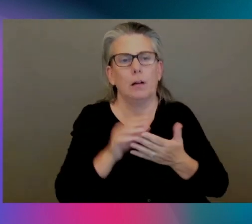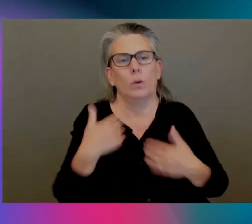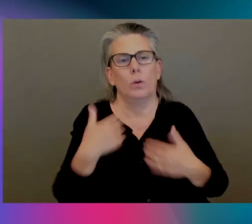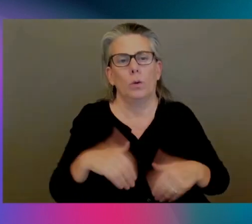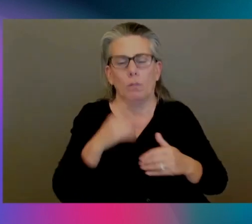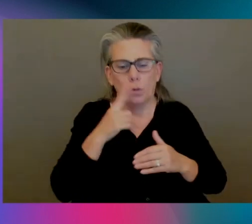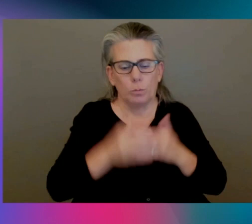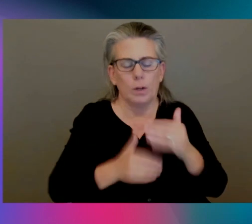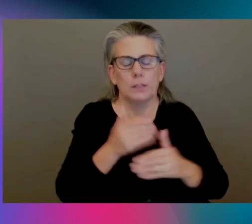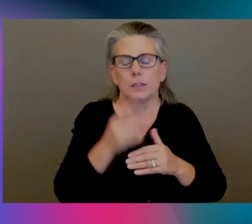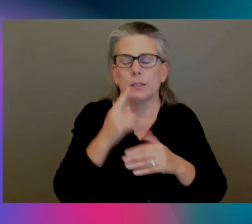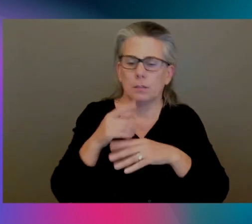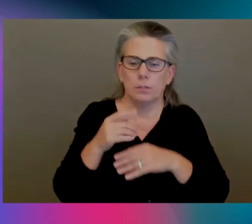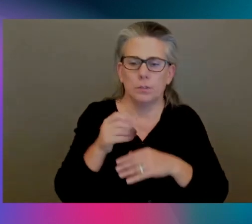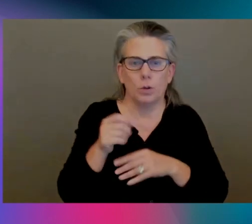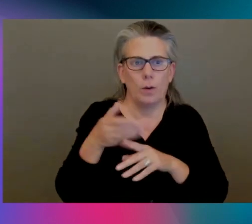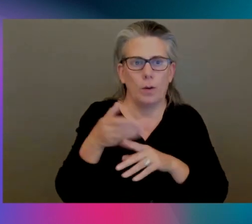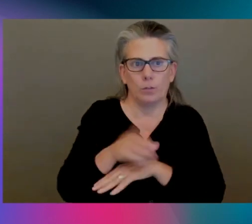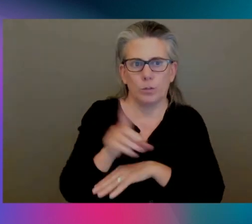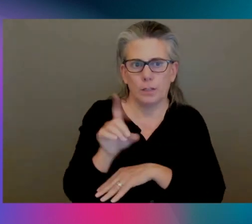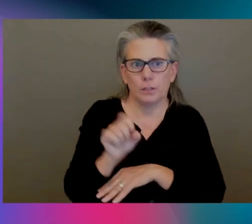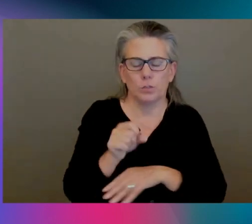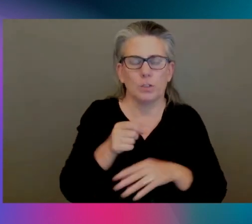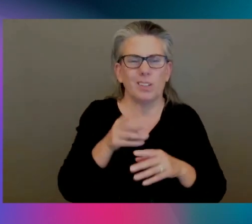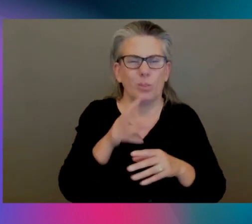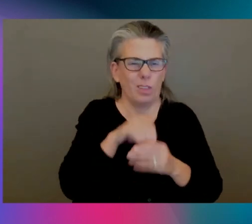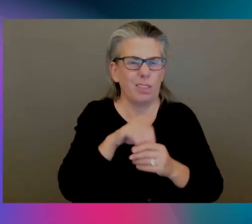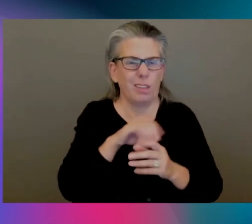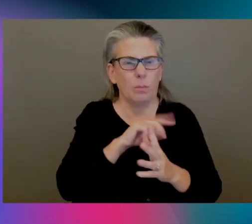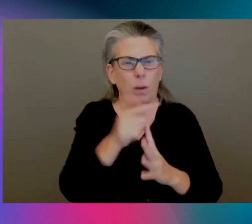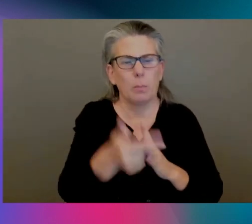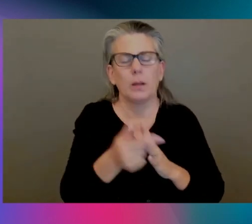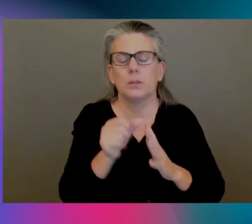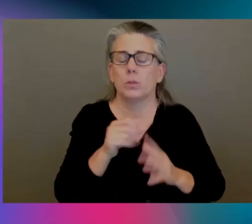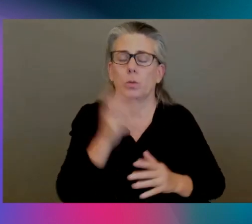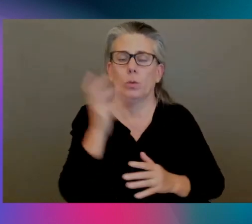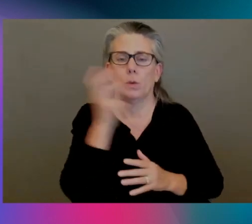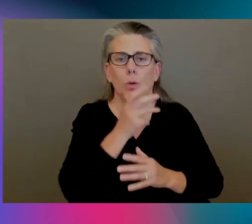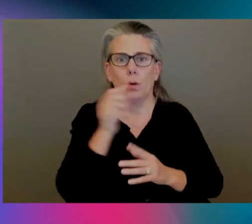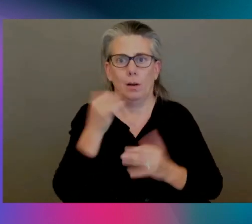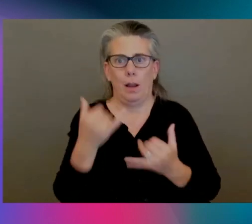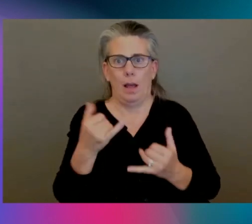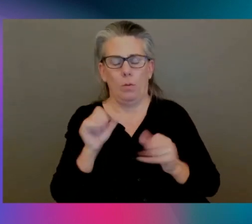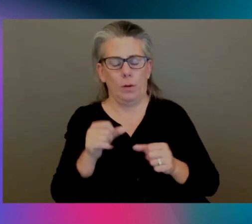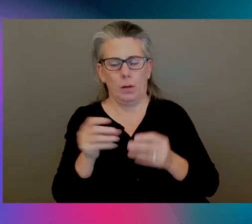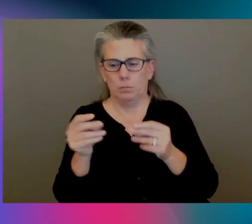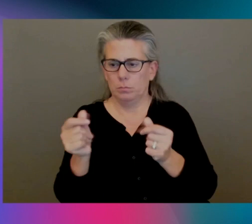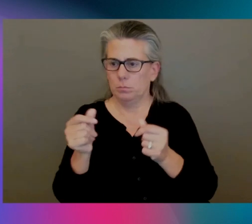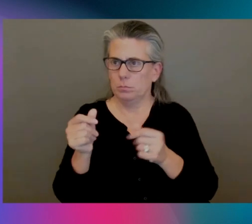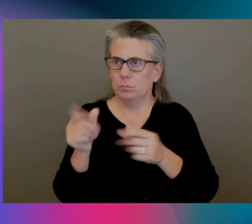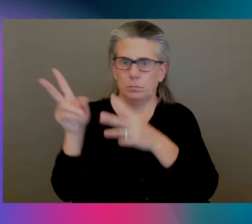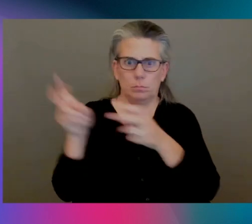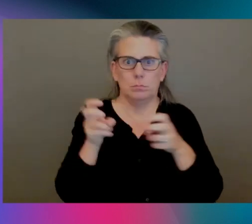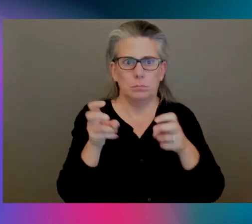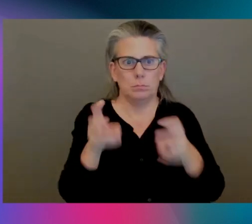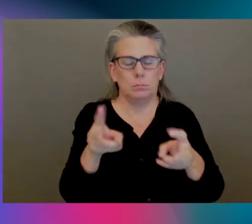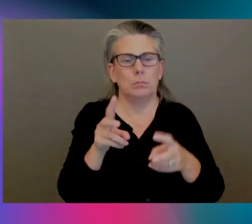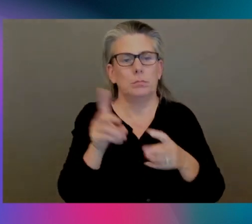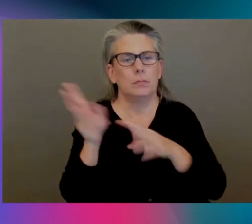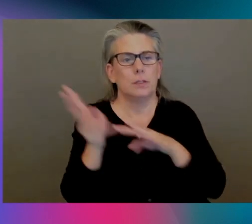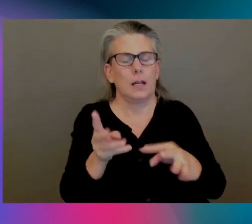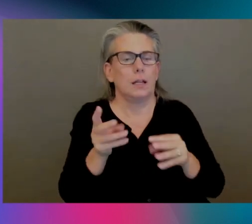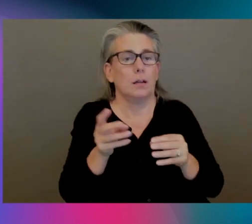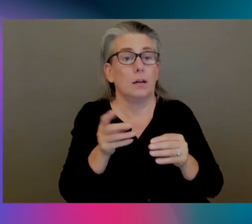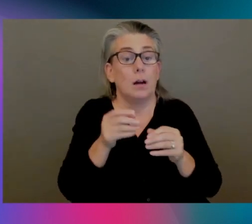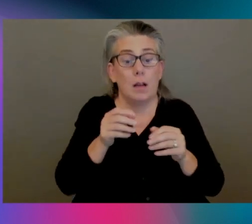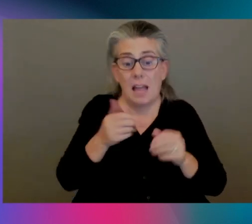our data pipeline. But here, we can get all the data in one single place, which can be accessed through multiple compute resources,